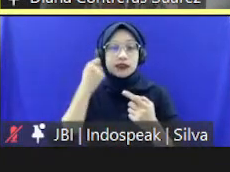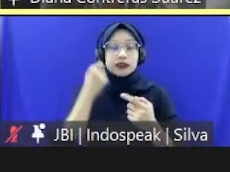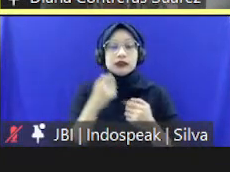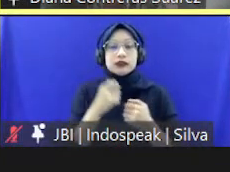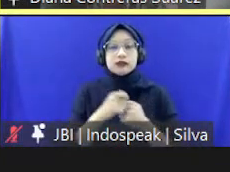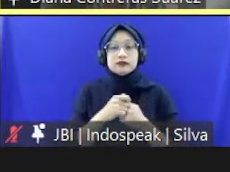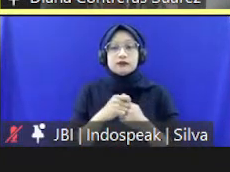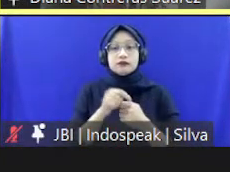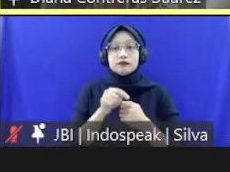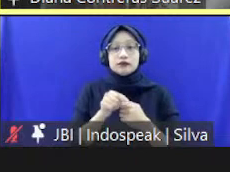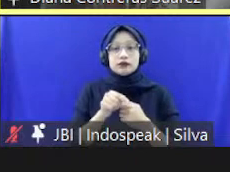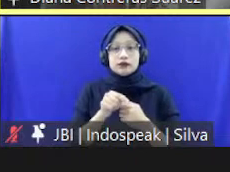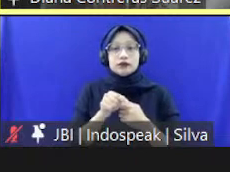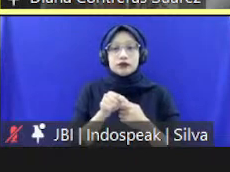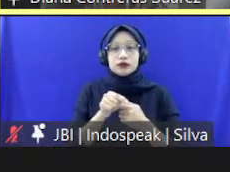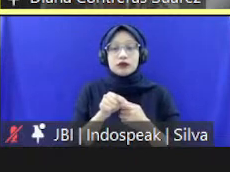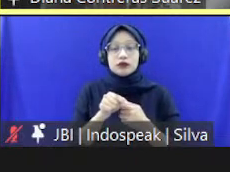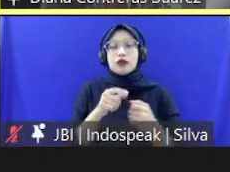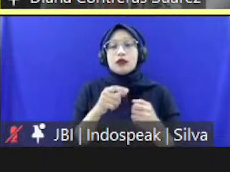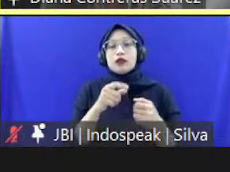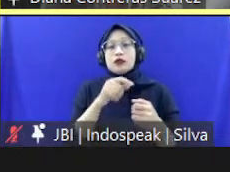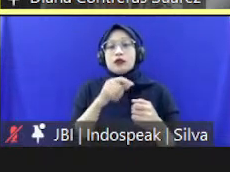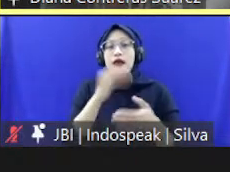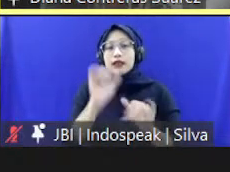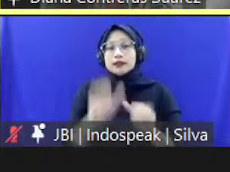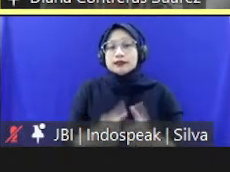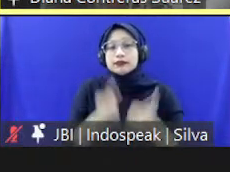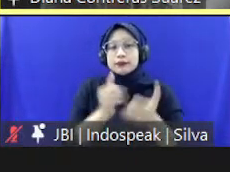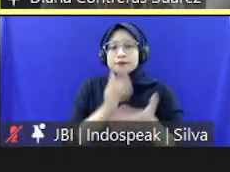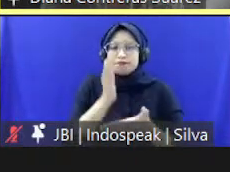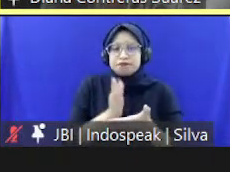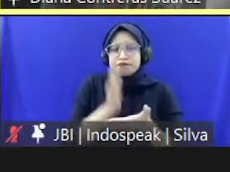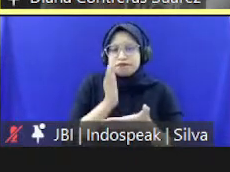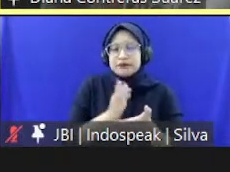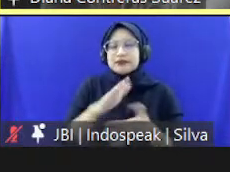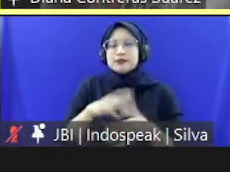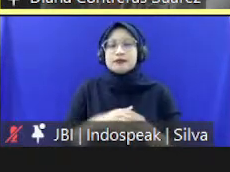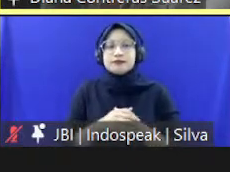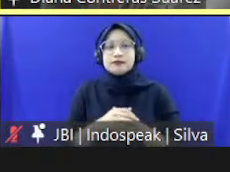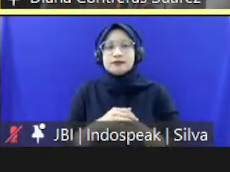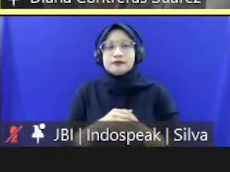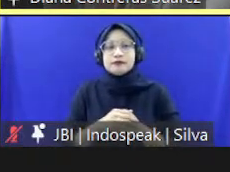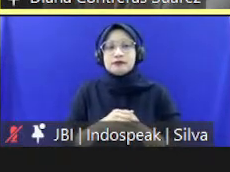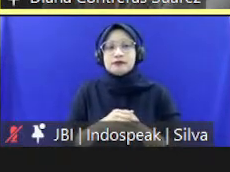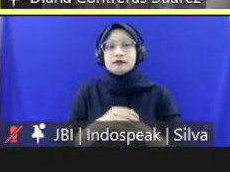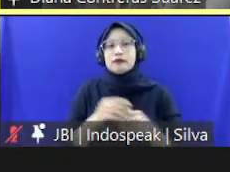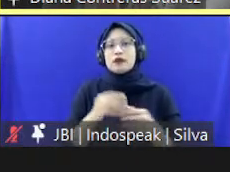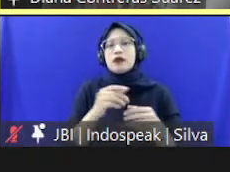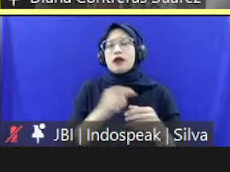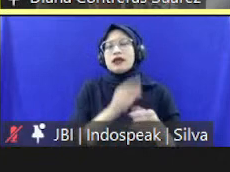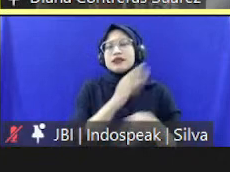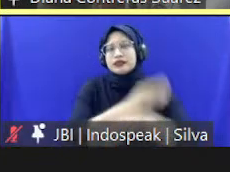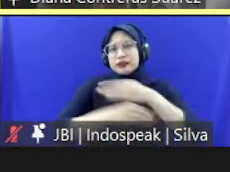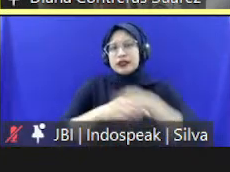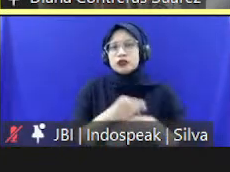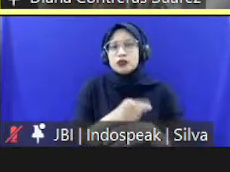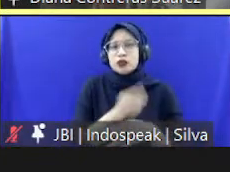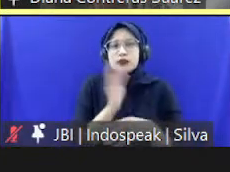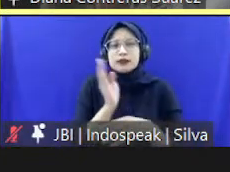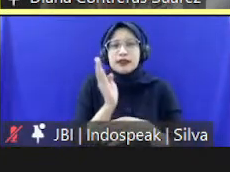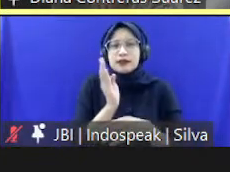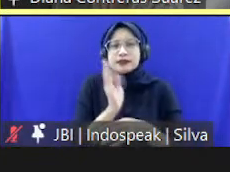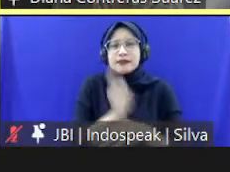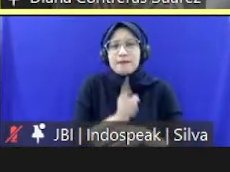moderate limitations. When we look at what were the cause of disability, what